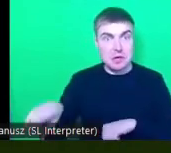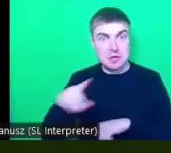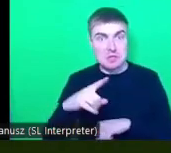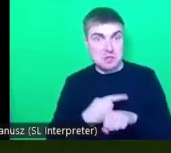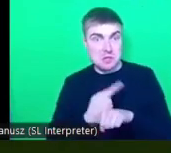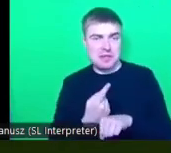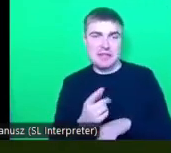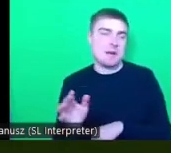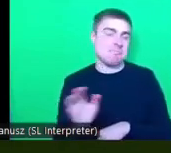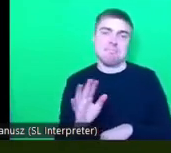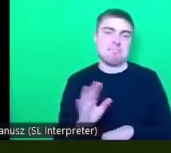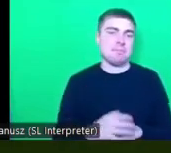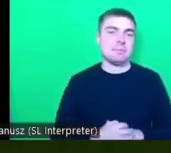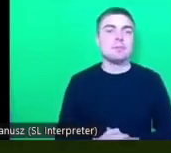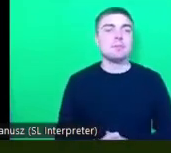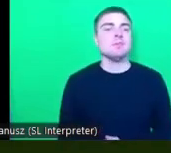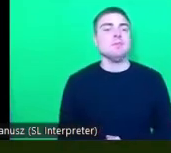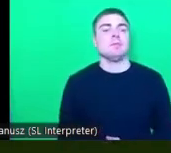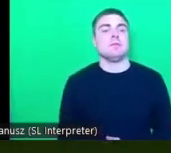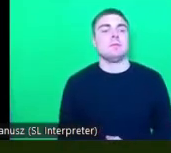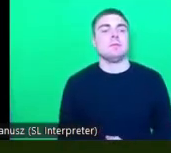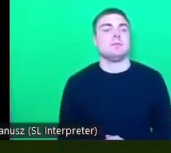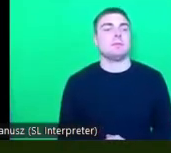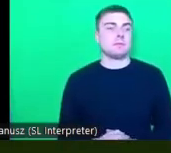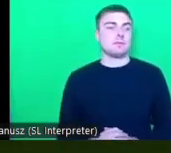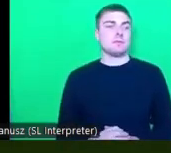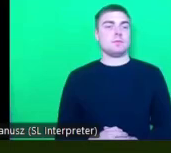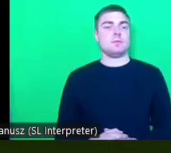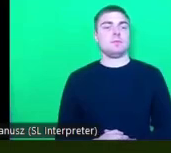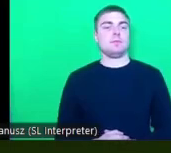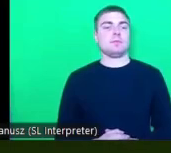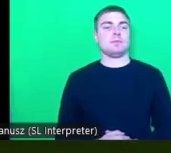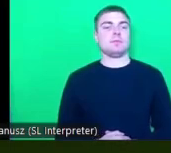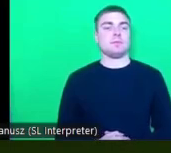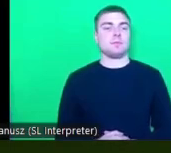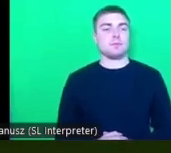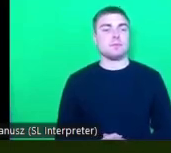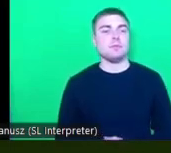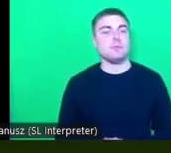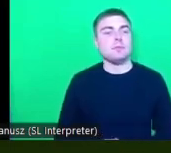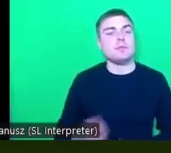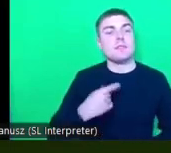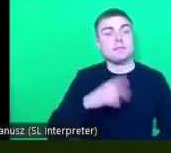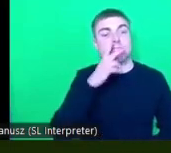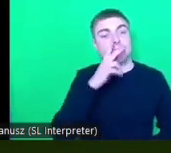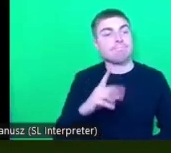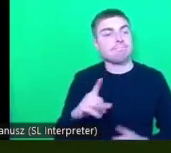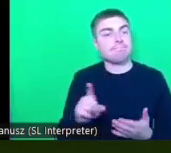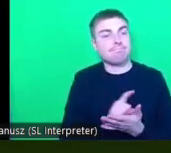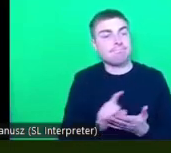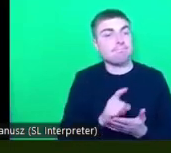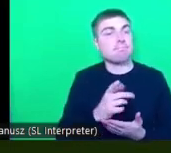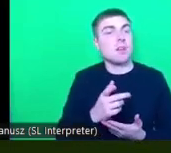So we have also looked at some other behavior of moose. So also daily and seasonal activity pattern. We didn't find